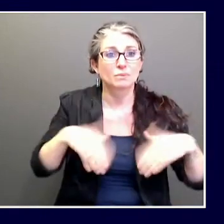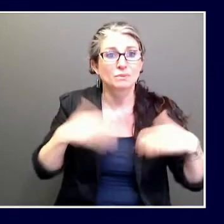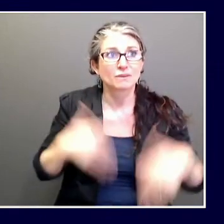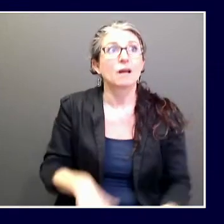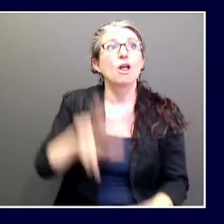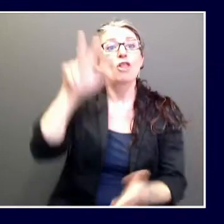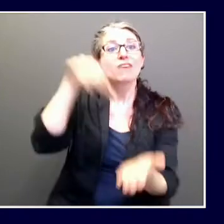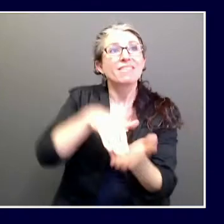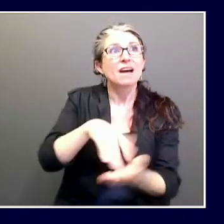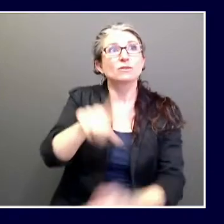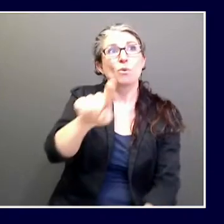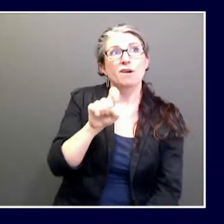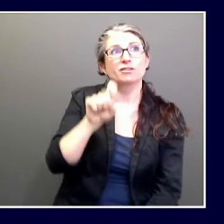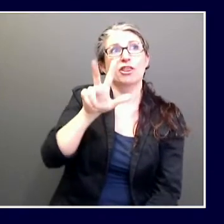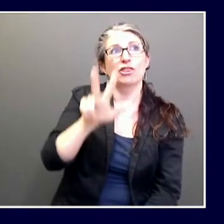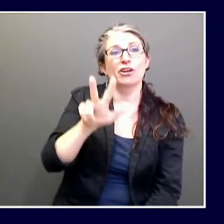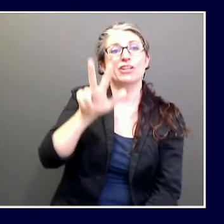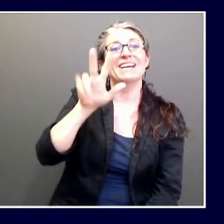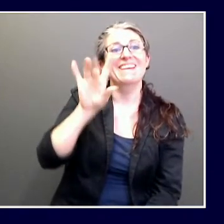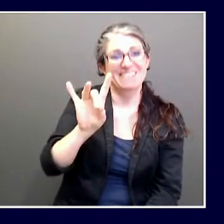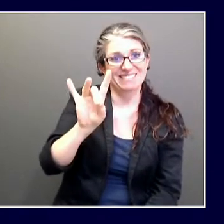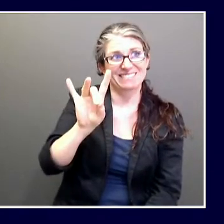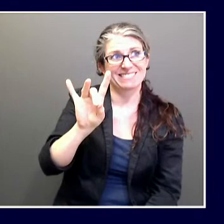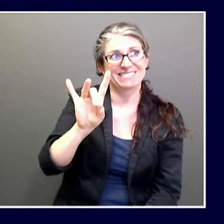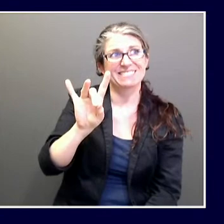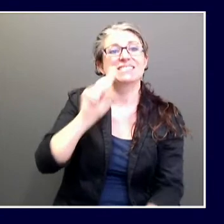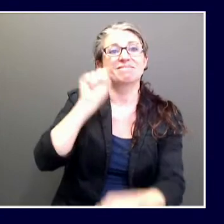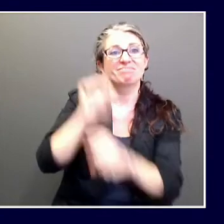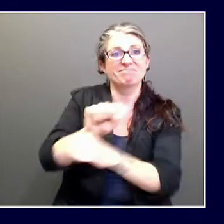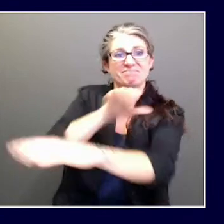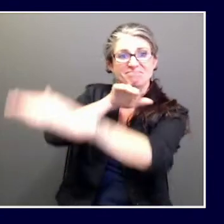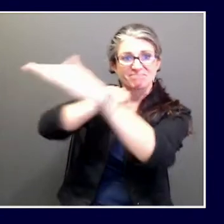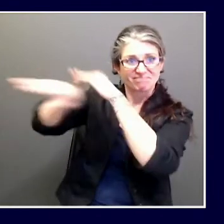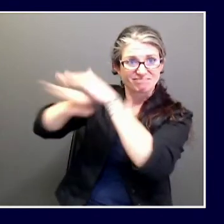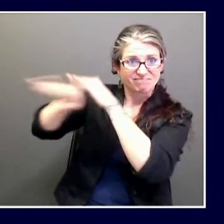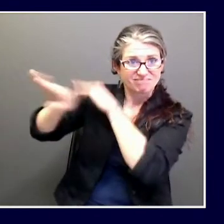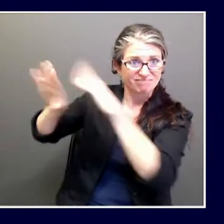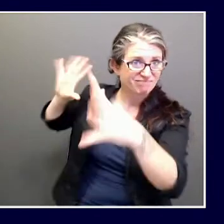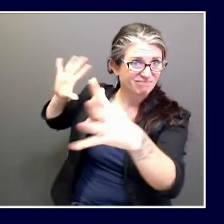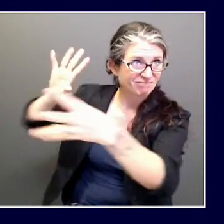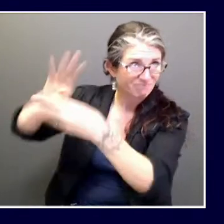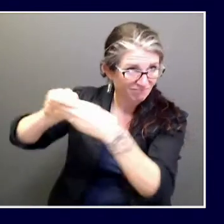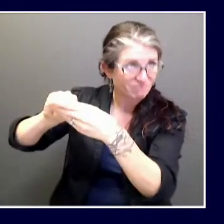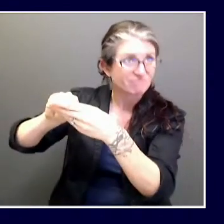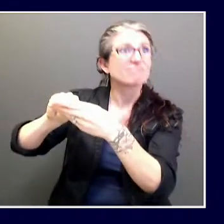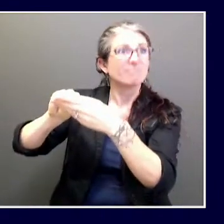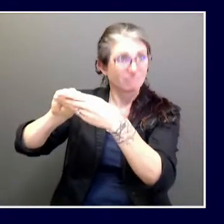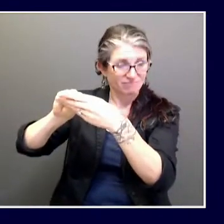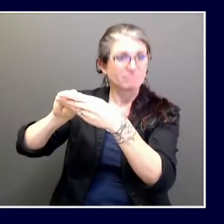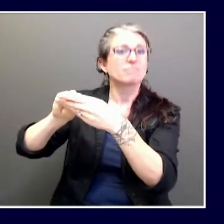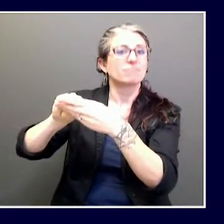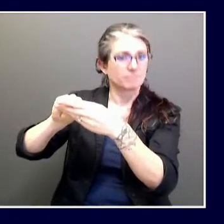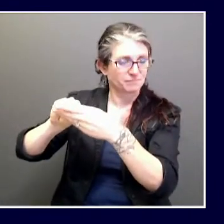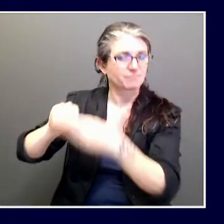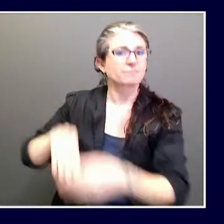3,138 people who have been hospitalized since the beginning of the pandemic. And right now in Maine, there